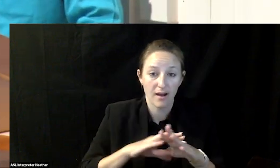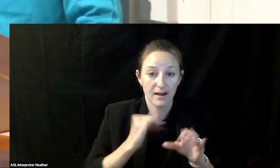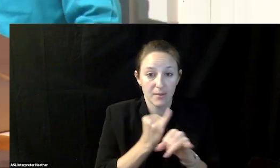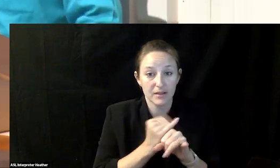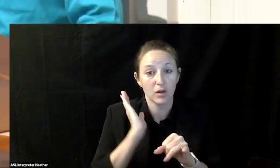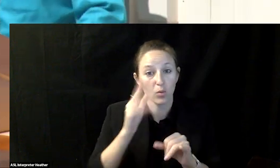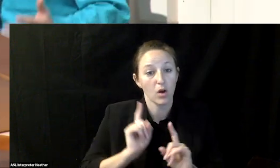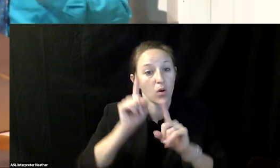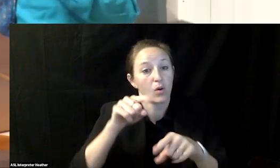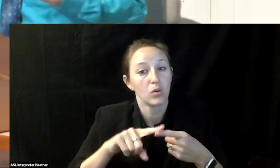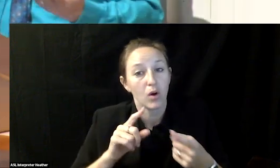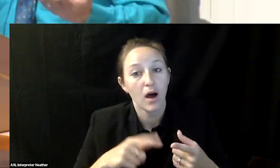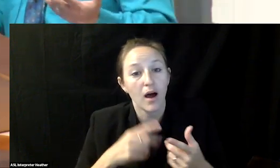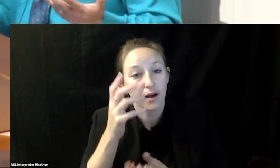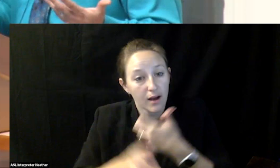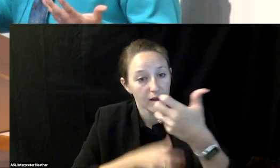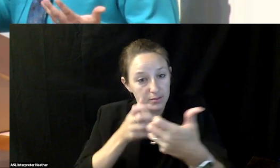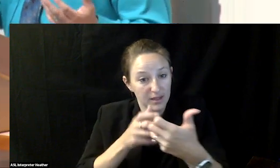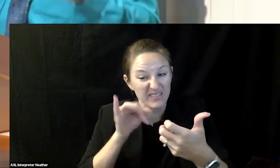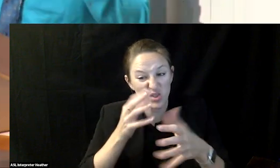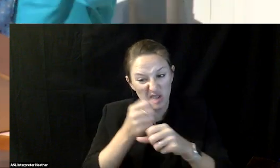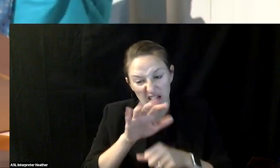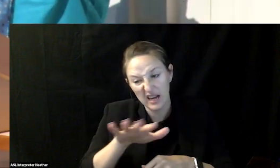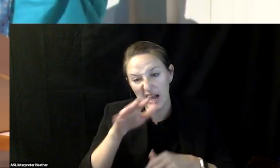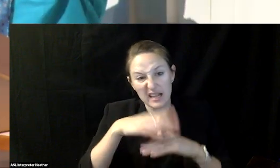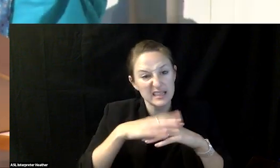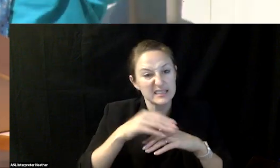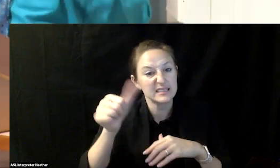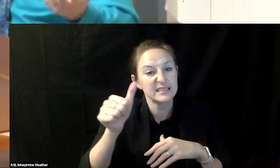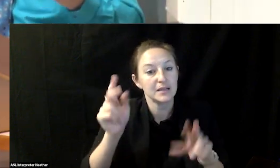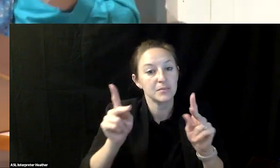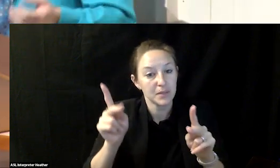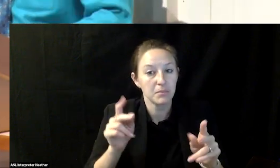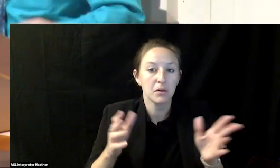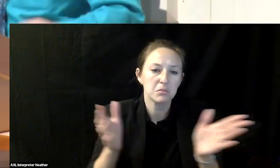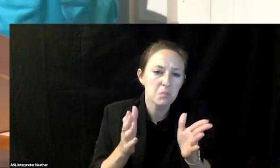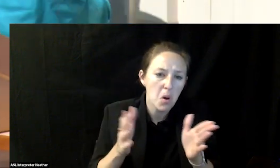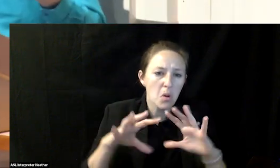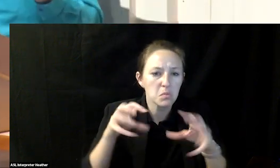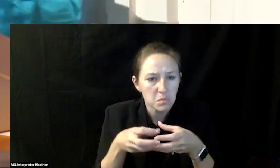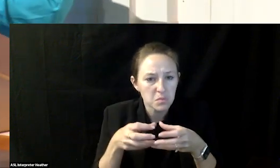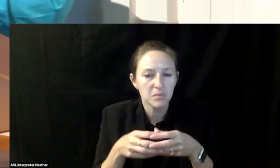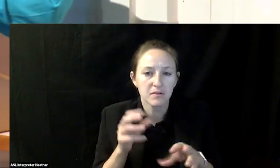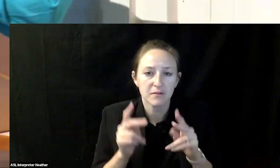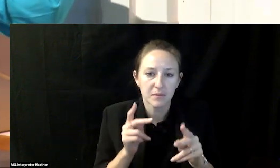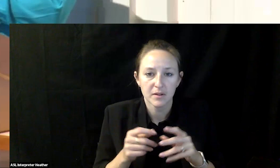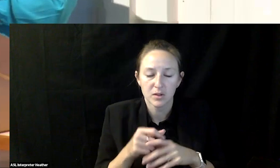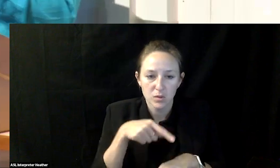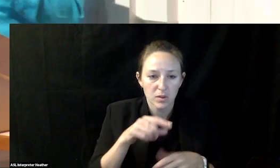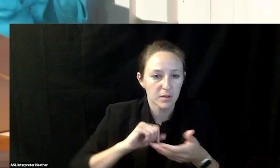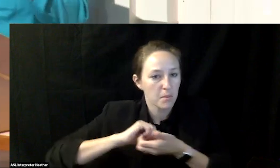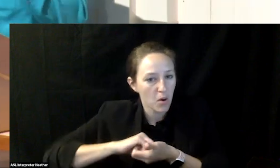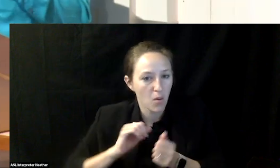you if you'll get at least 10 people together for us, right? As long as you can get a small quorum, you in a partner office that you